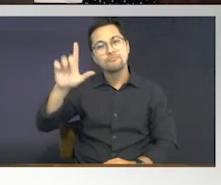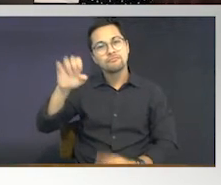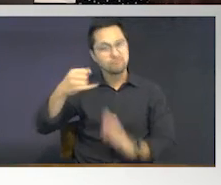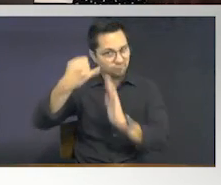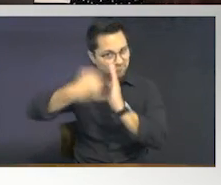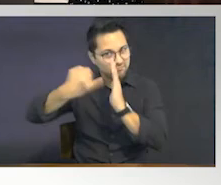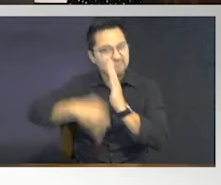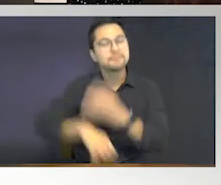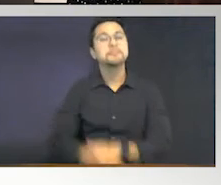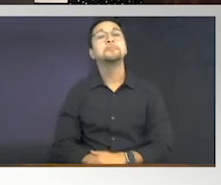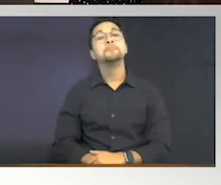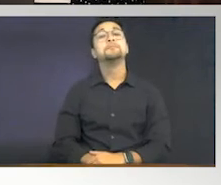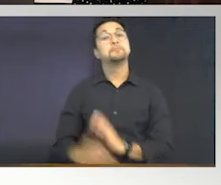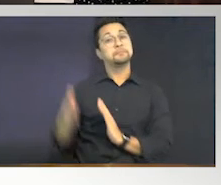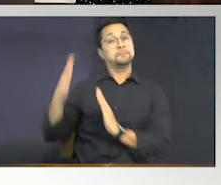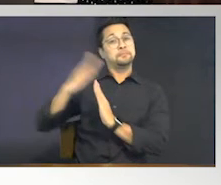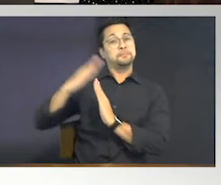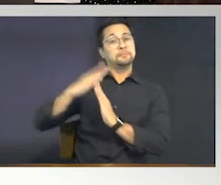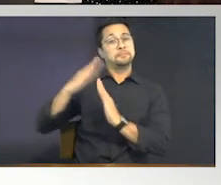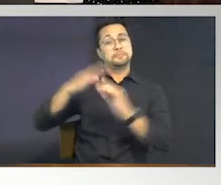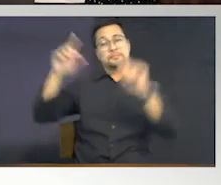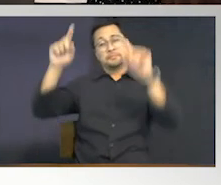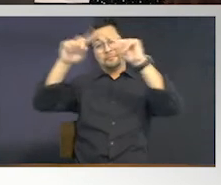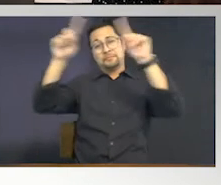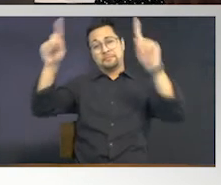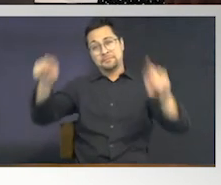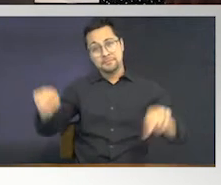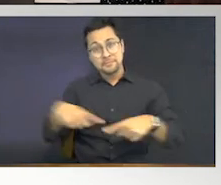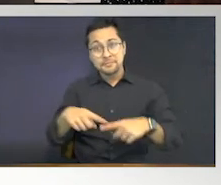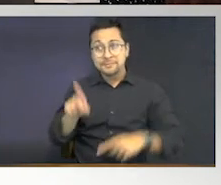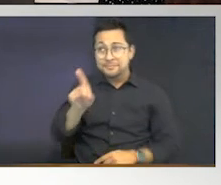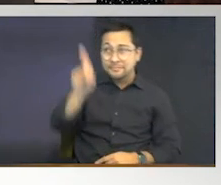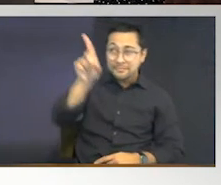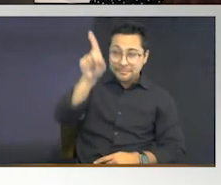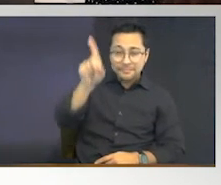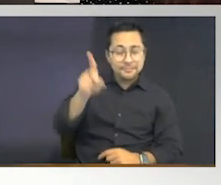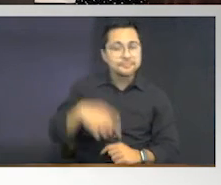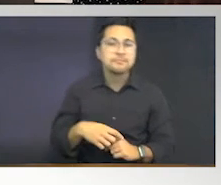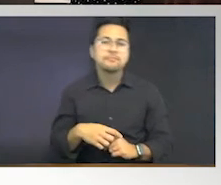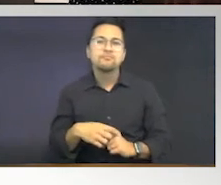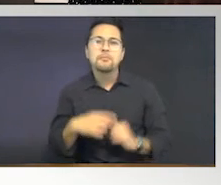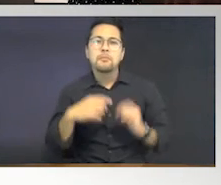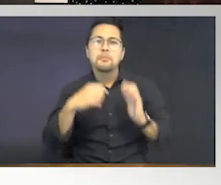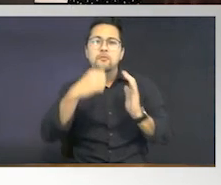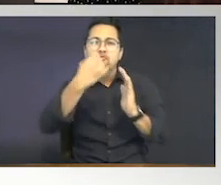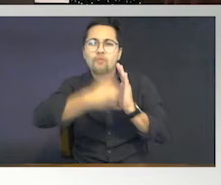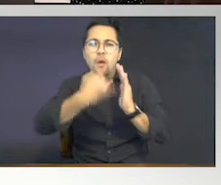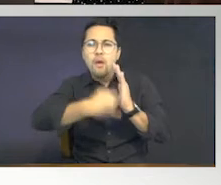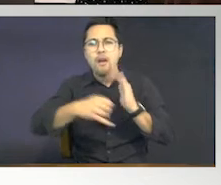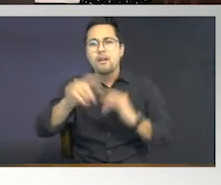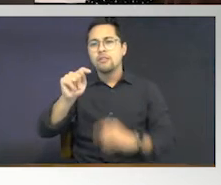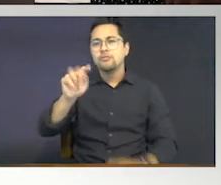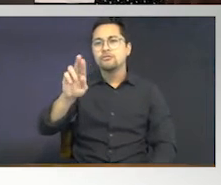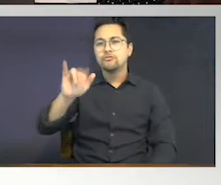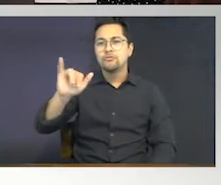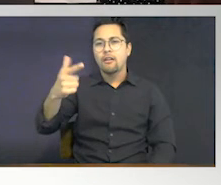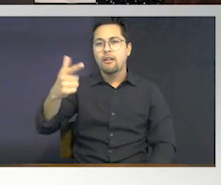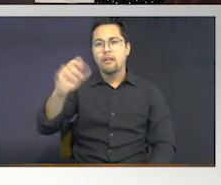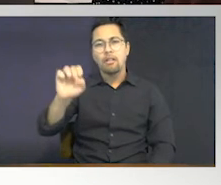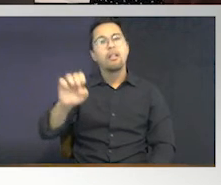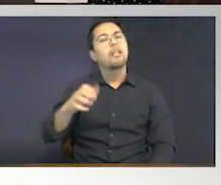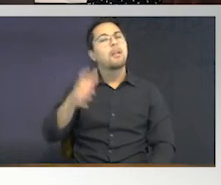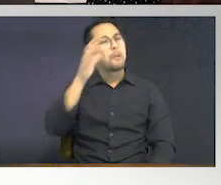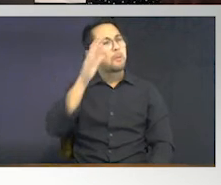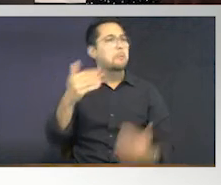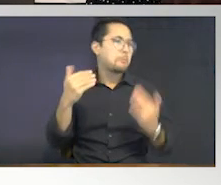On the top right side of the page, draw a triangle. I'll go ahead and I'll read them each twice